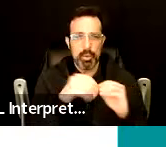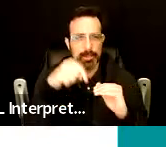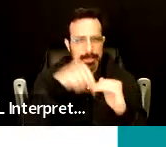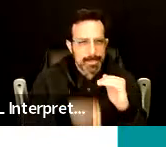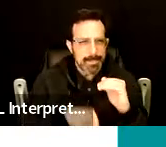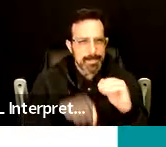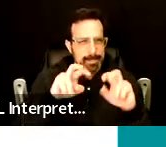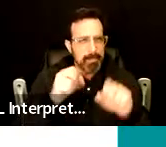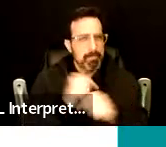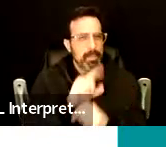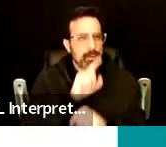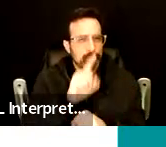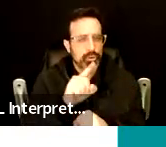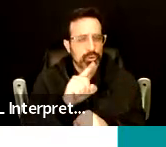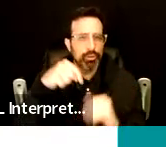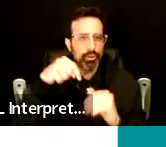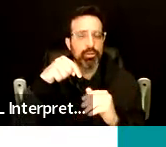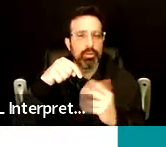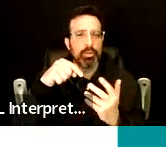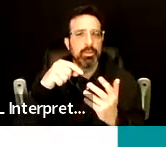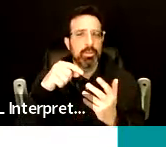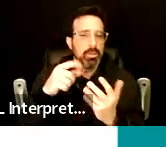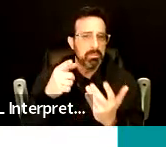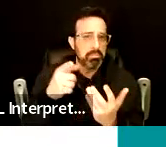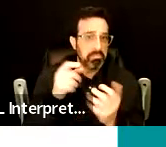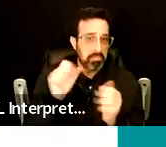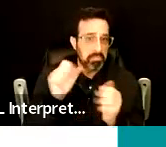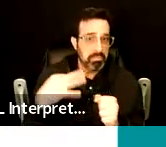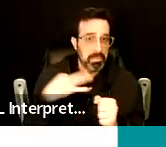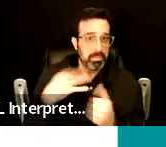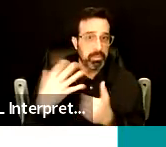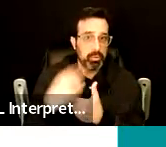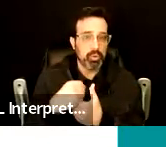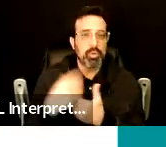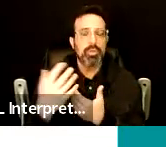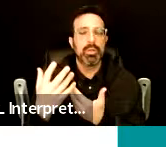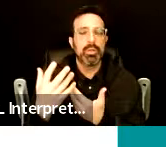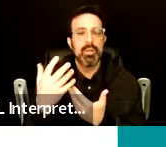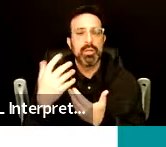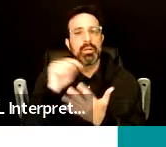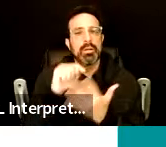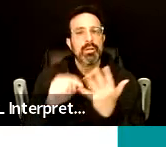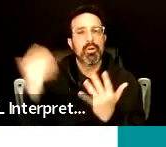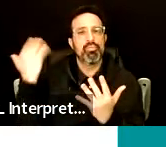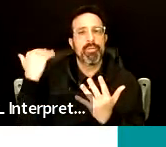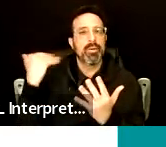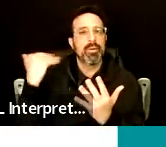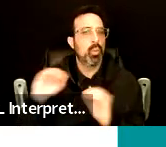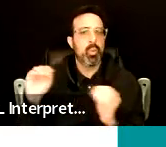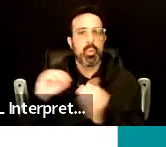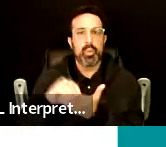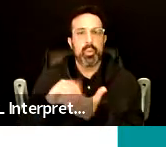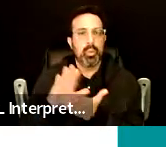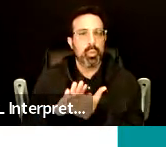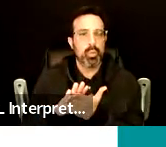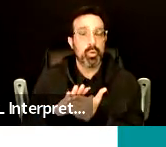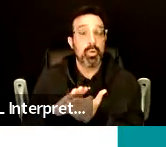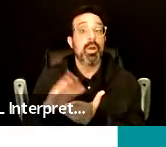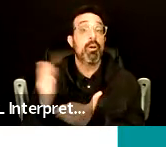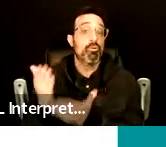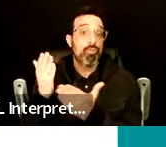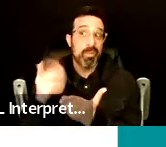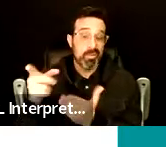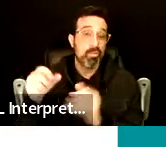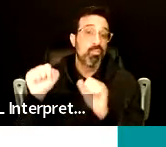of evaluation called determinations of eligibility included those that were previously undocumented and recommended